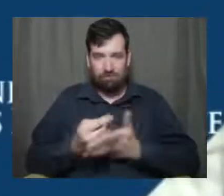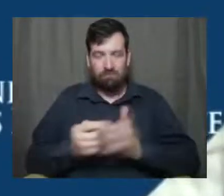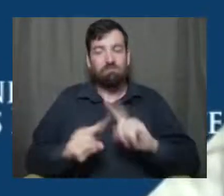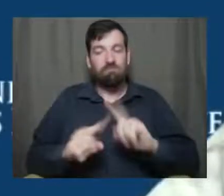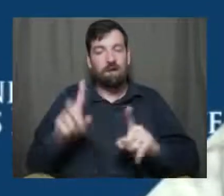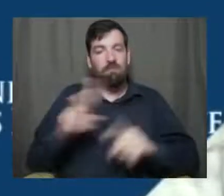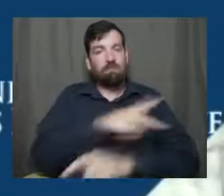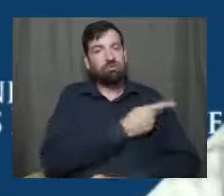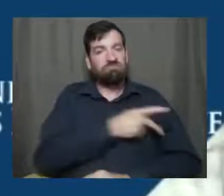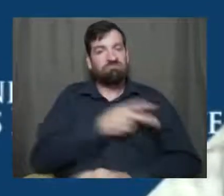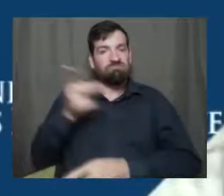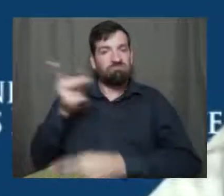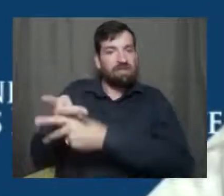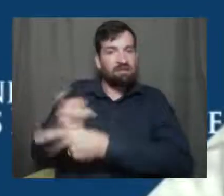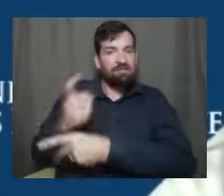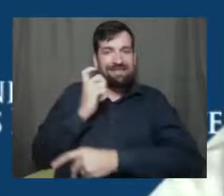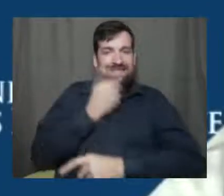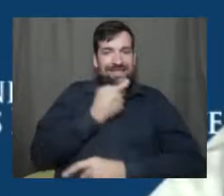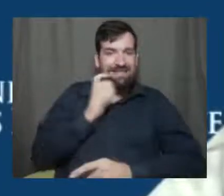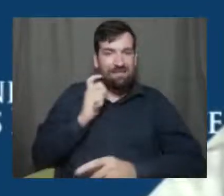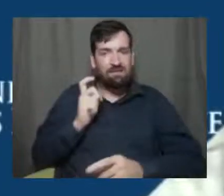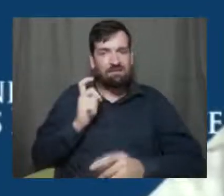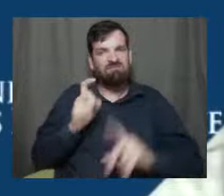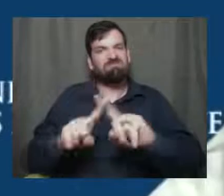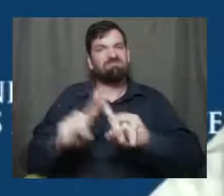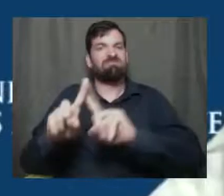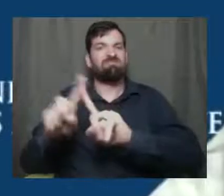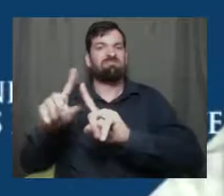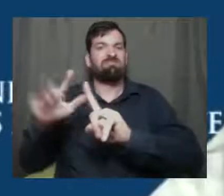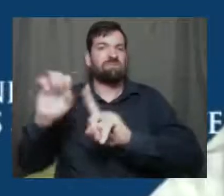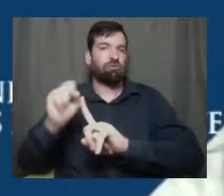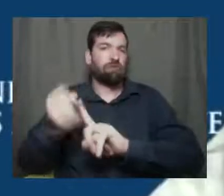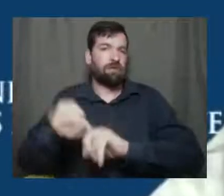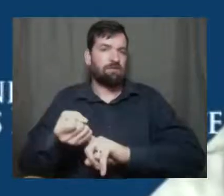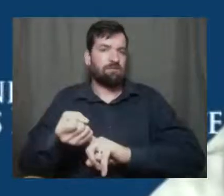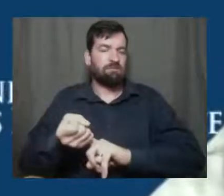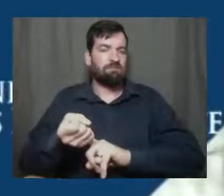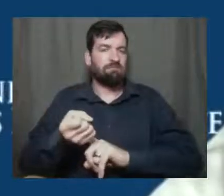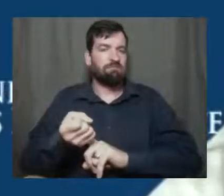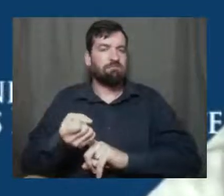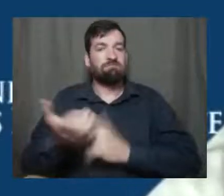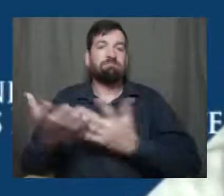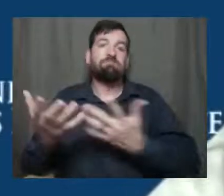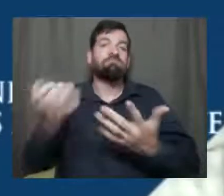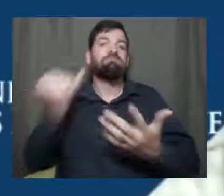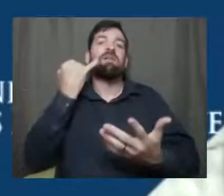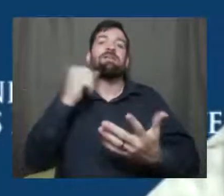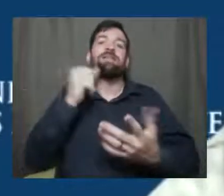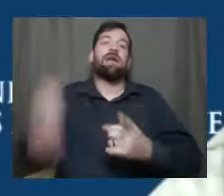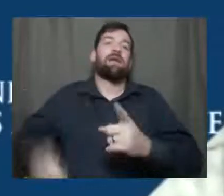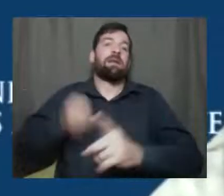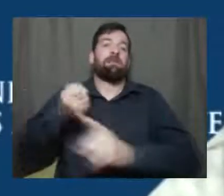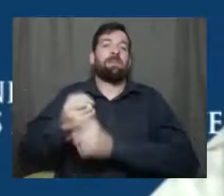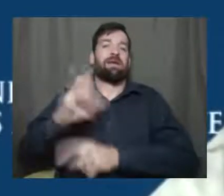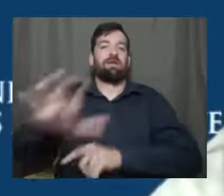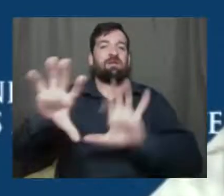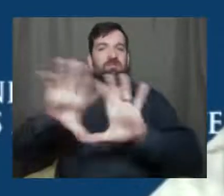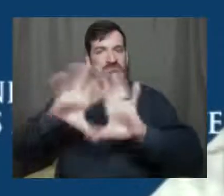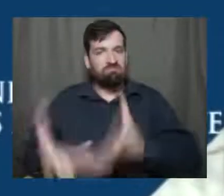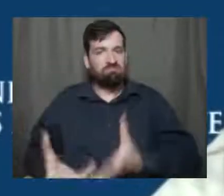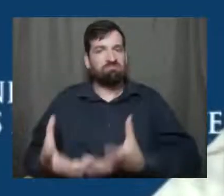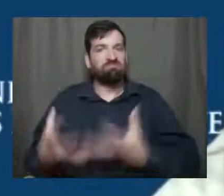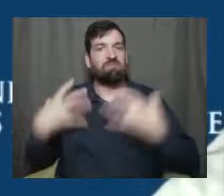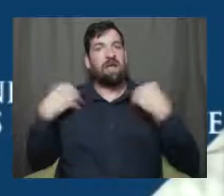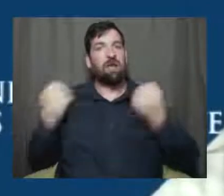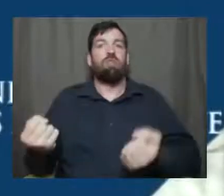their teeth in different circumstances that are not affecting their overall health with the appropriate periodontal